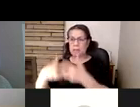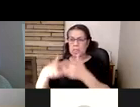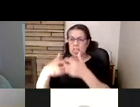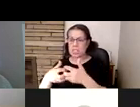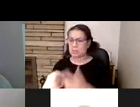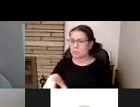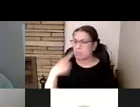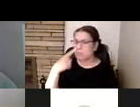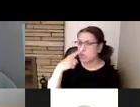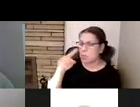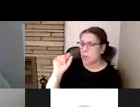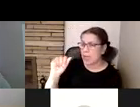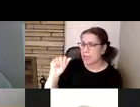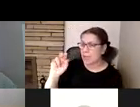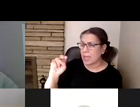that slide?